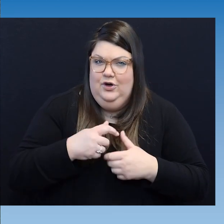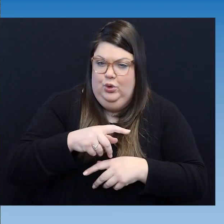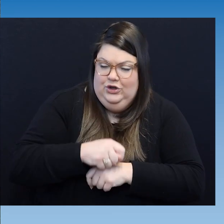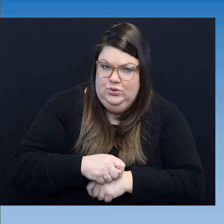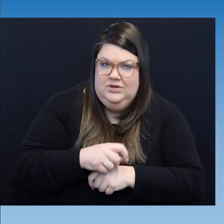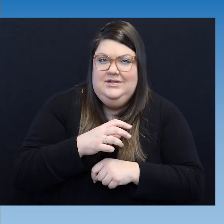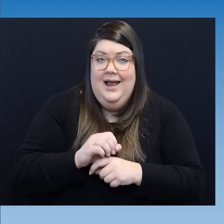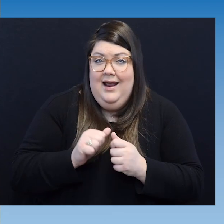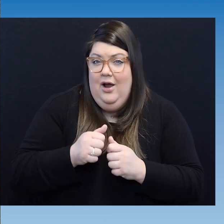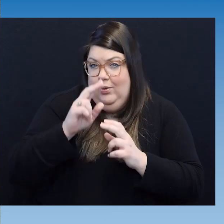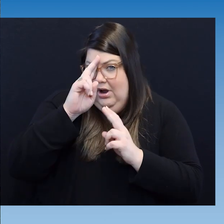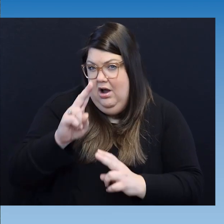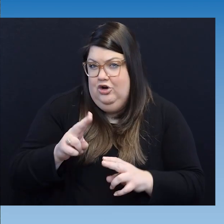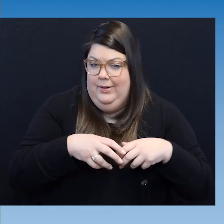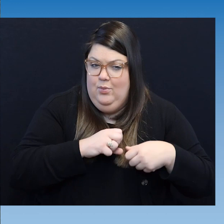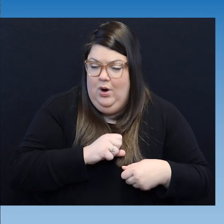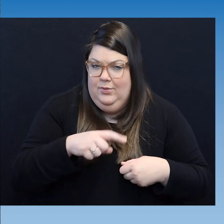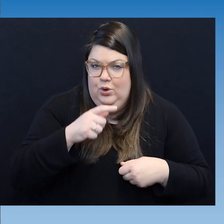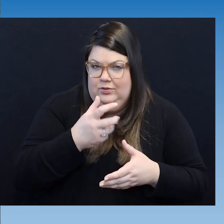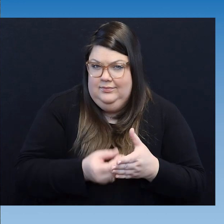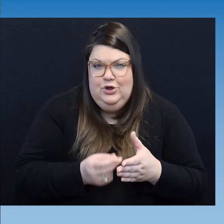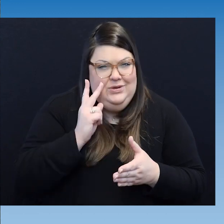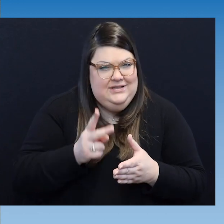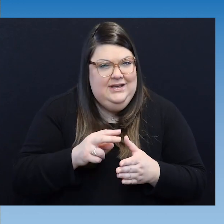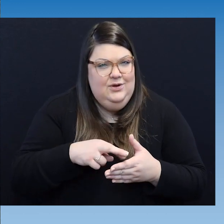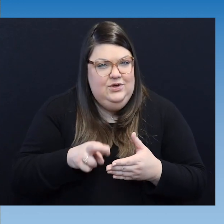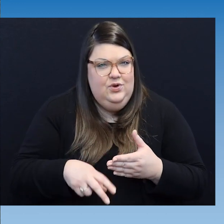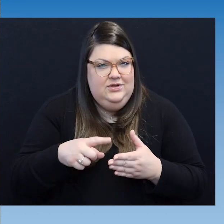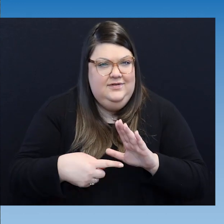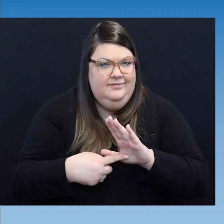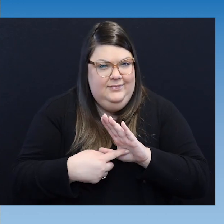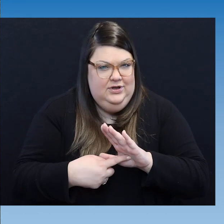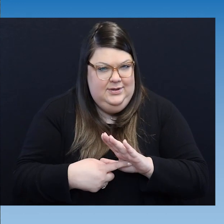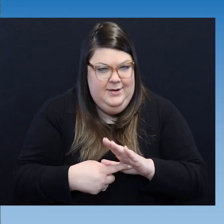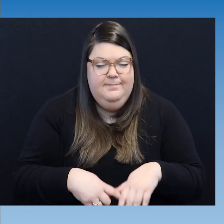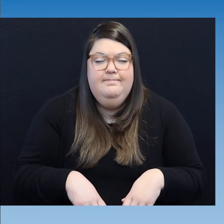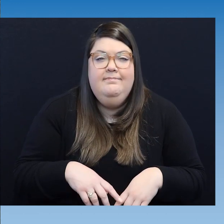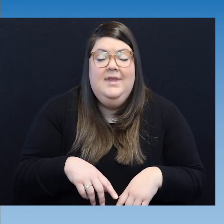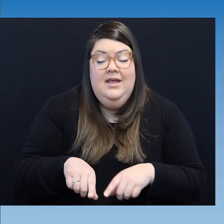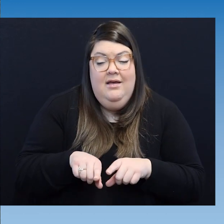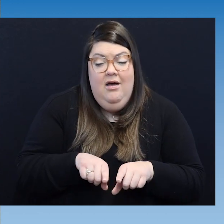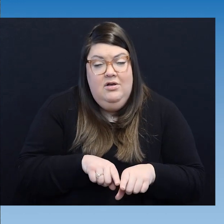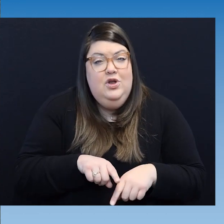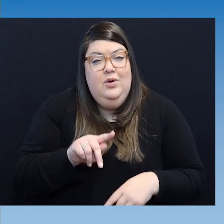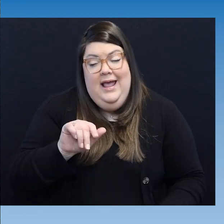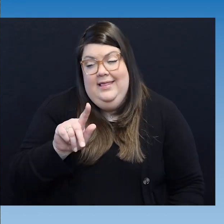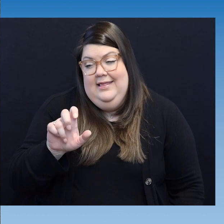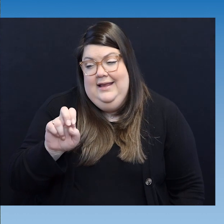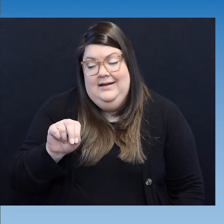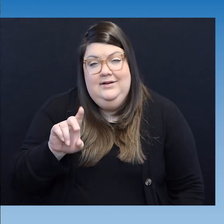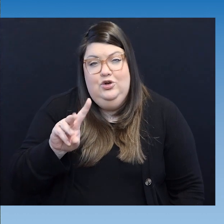on. And you'll see the results of that, of their research in the exhibit. And as I mentioned before, Kathleen Dreyer, who's here,